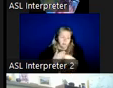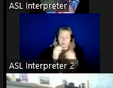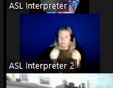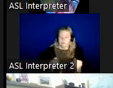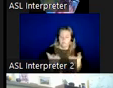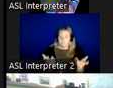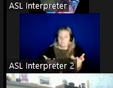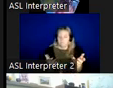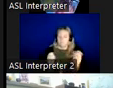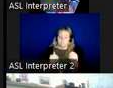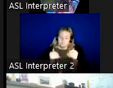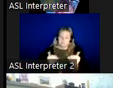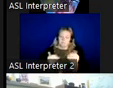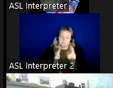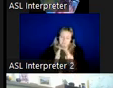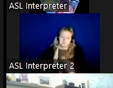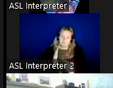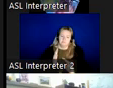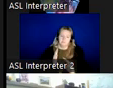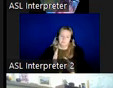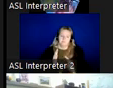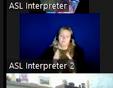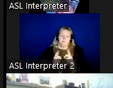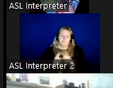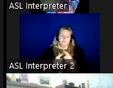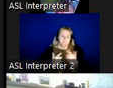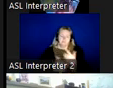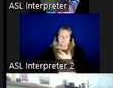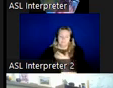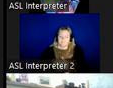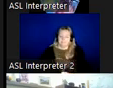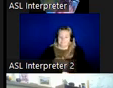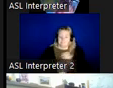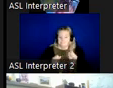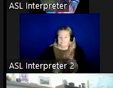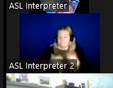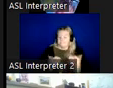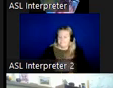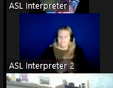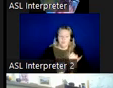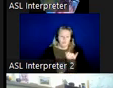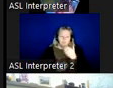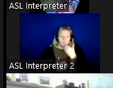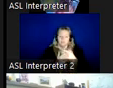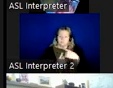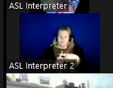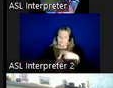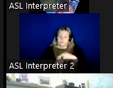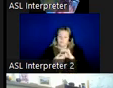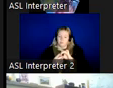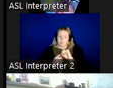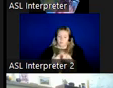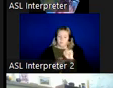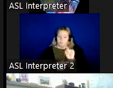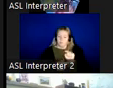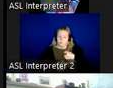and check them out and enjoy them. And then the great thing also about the digital library is that